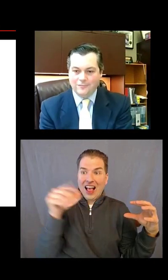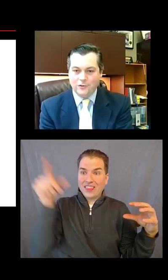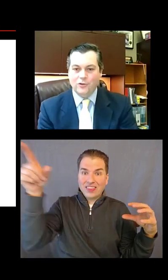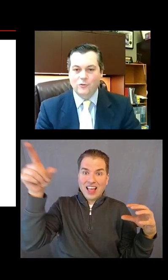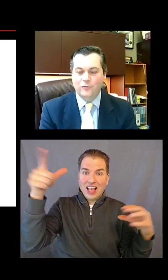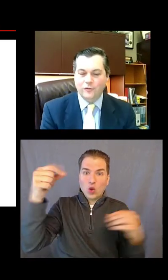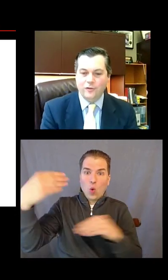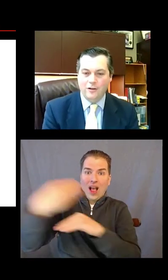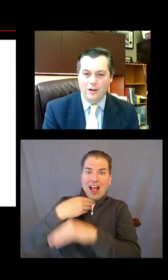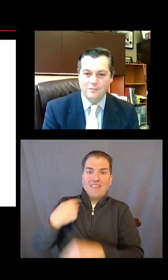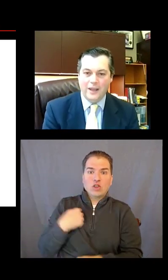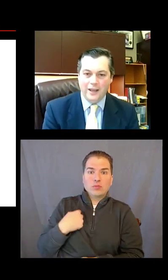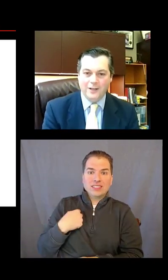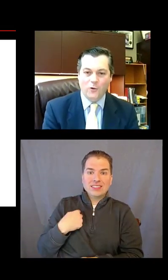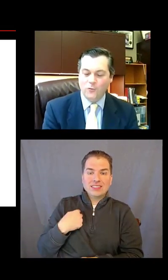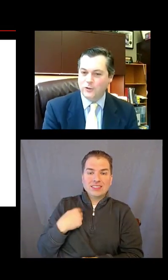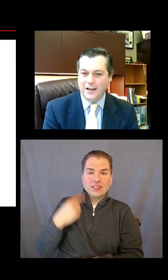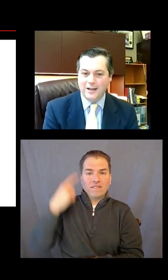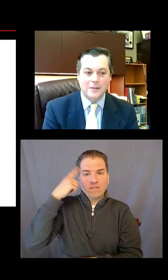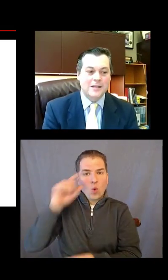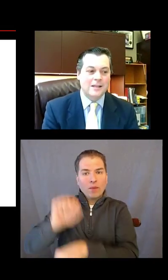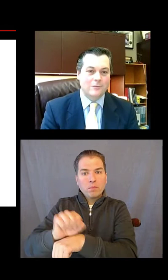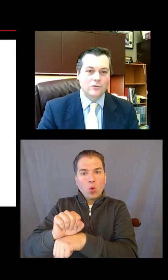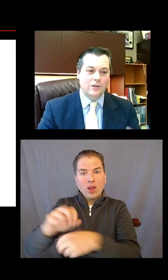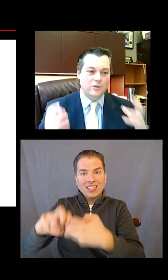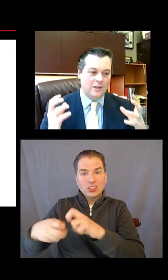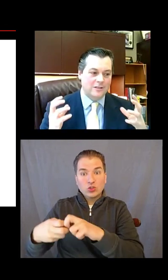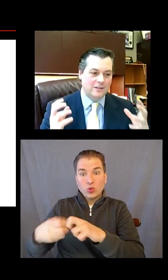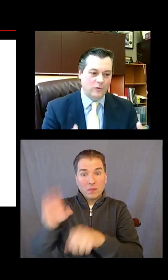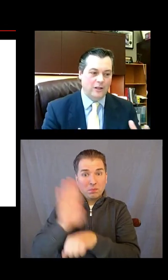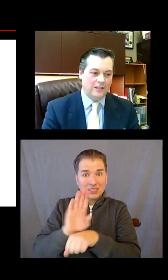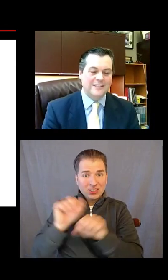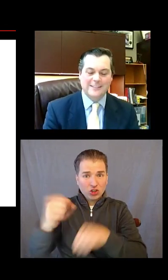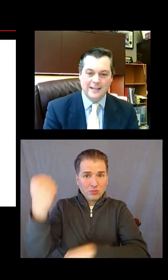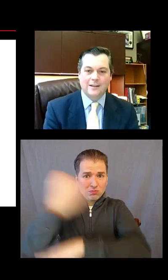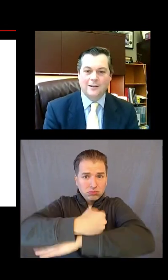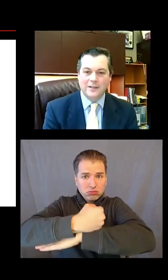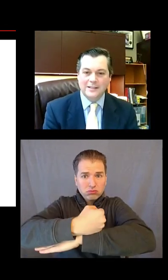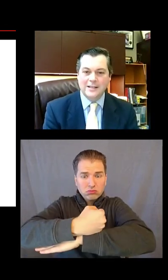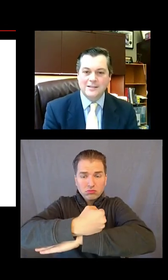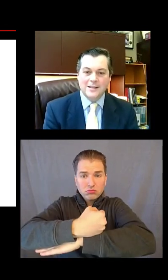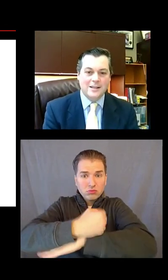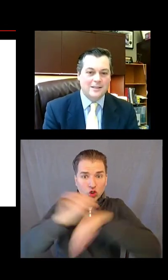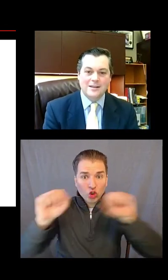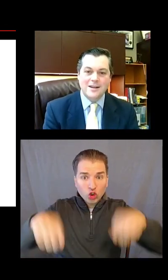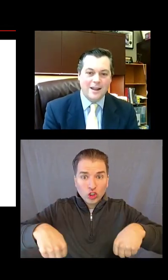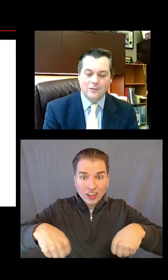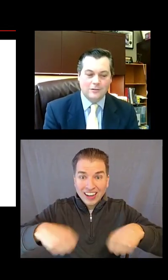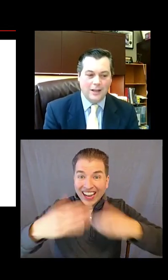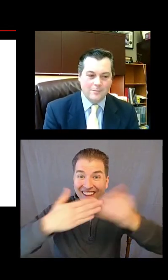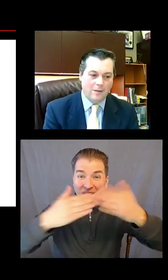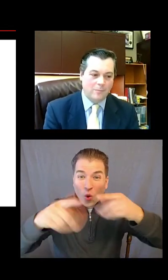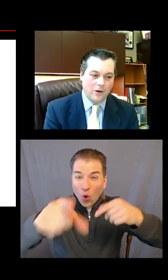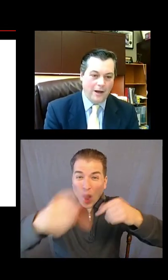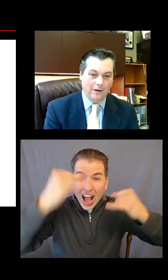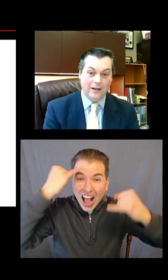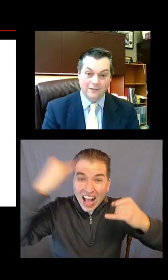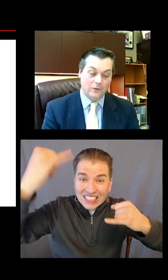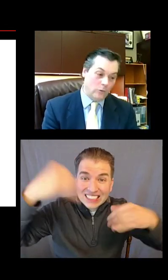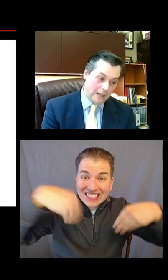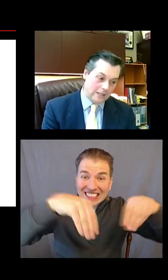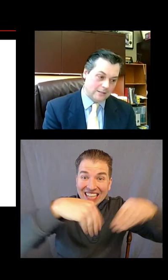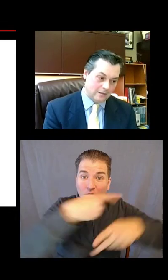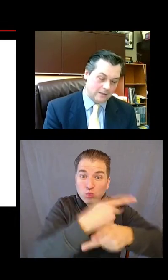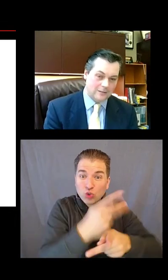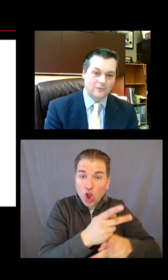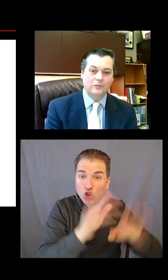coming after you for unpaid overtime, those are the things that really sink a business that never came up prior. And if